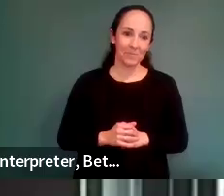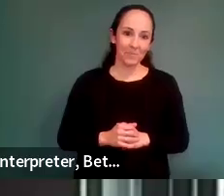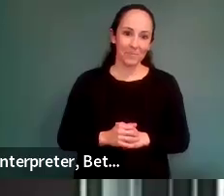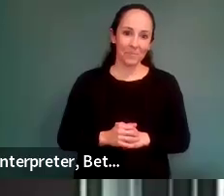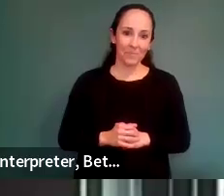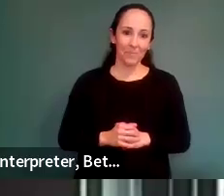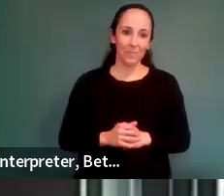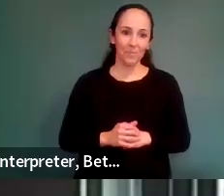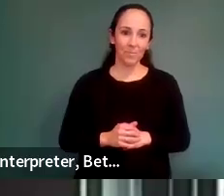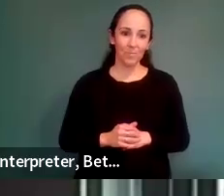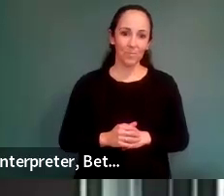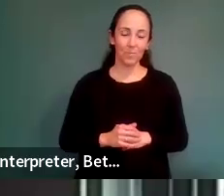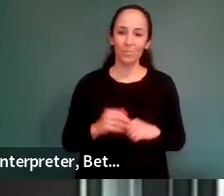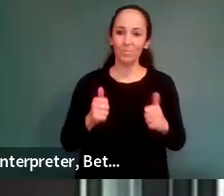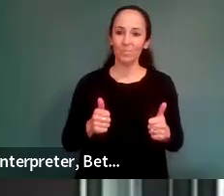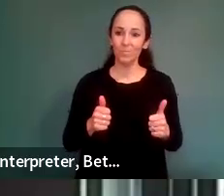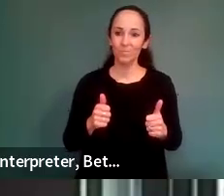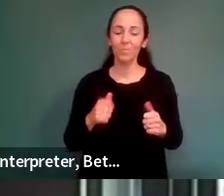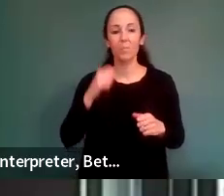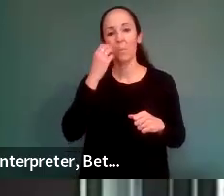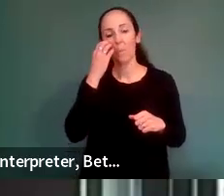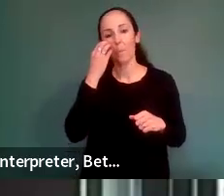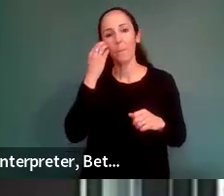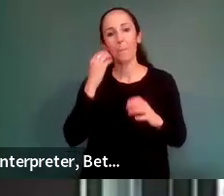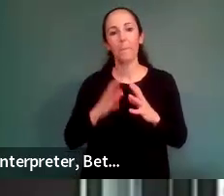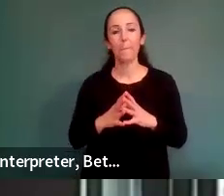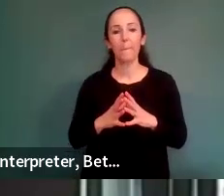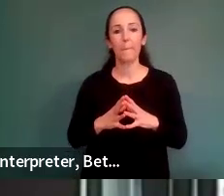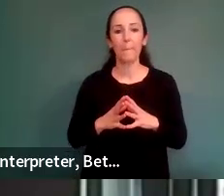So the